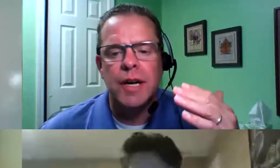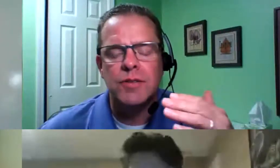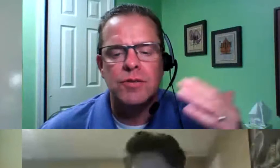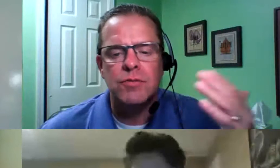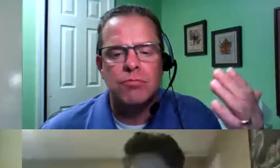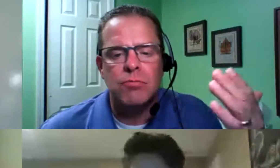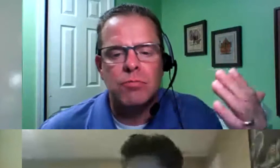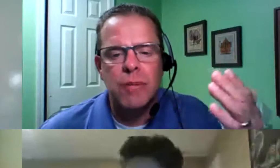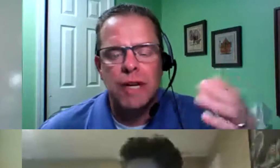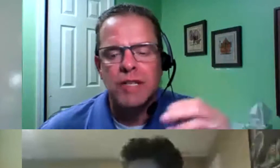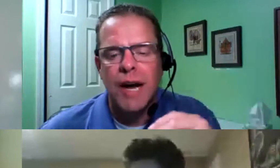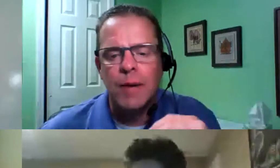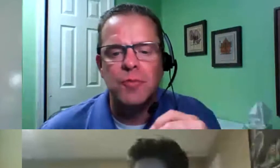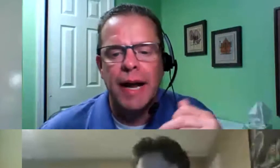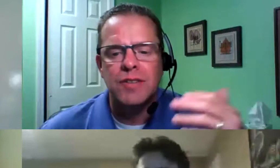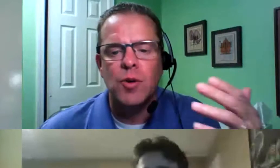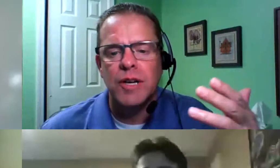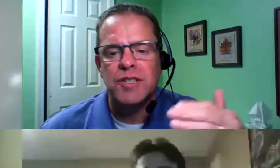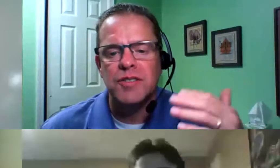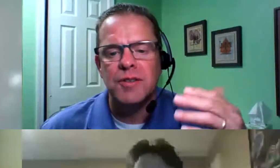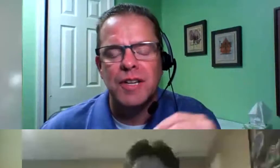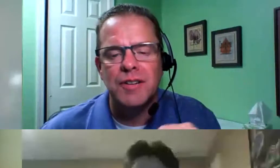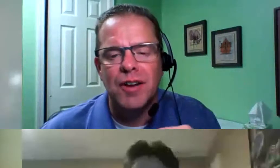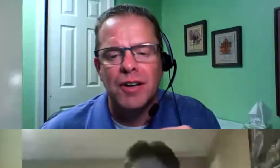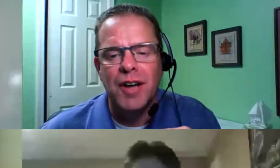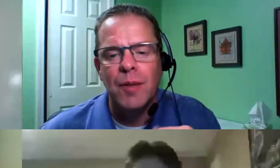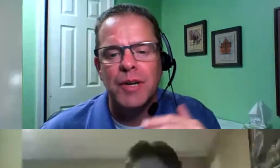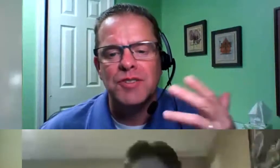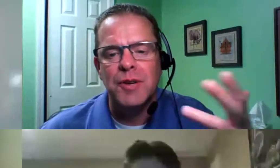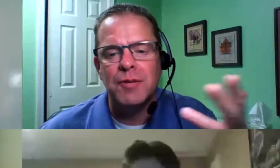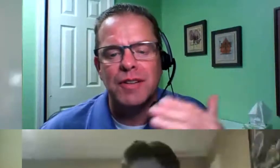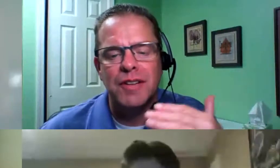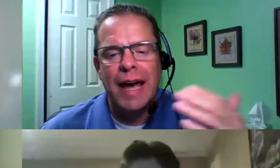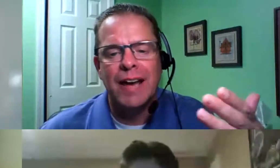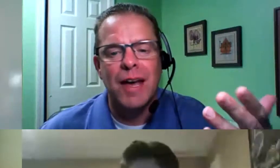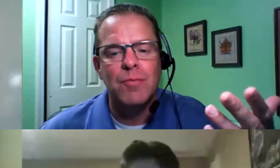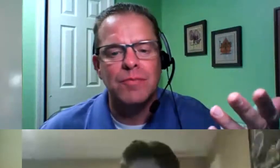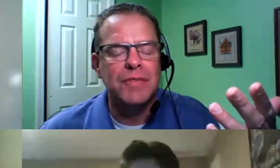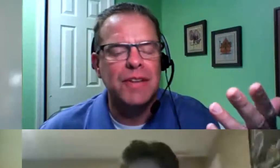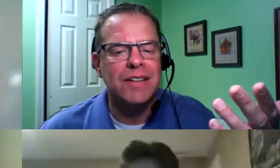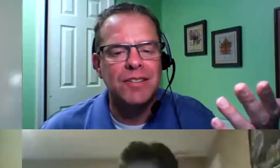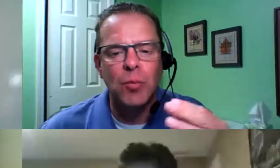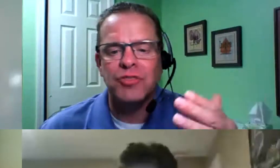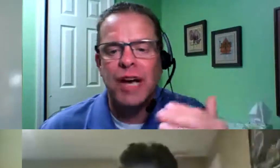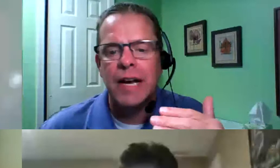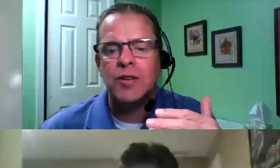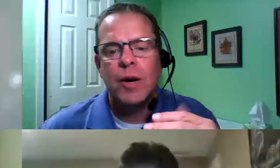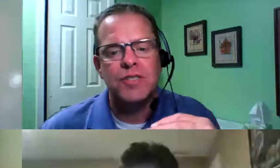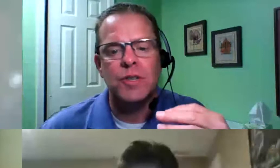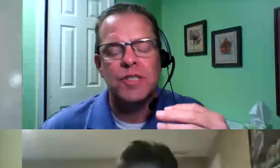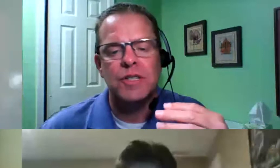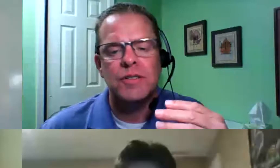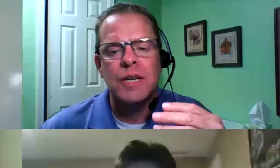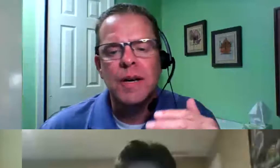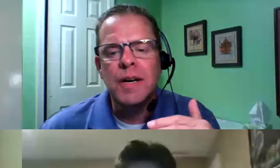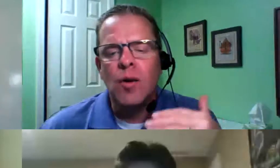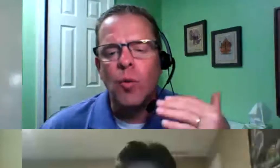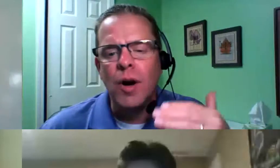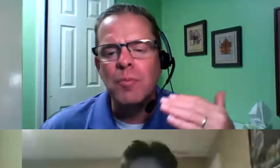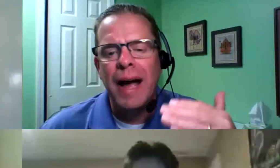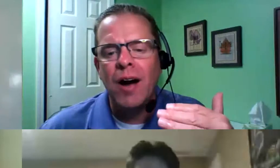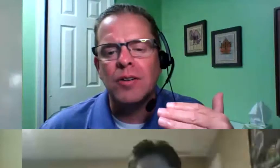equation. As many times you've been asked questions in on topics, you get to ask that double-sided question, which